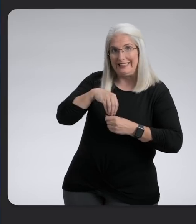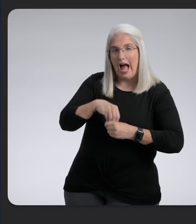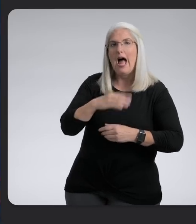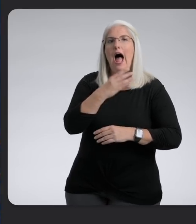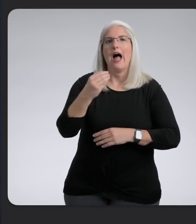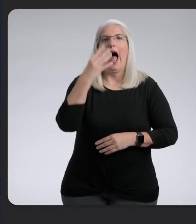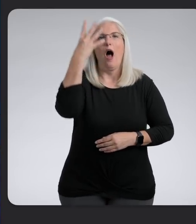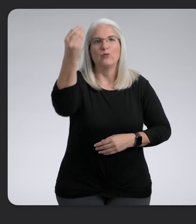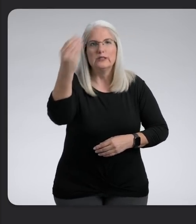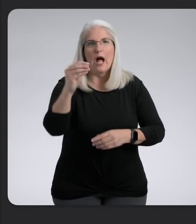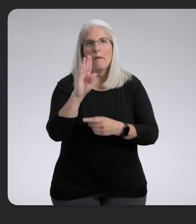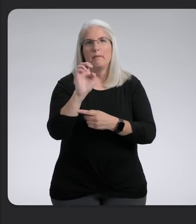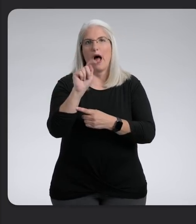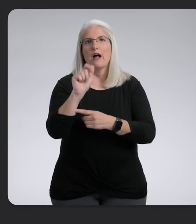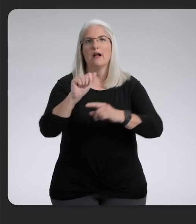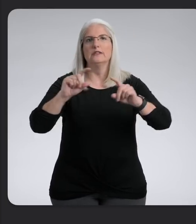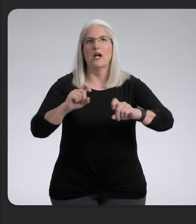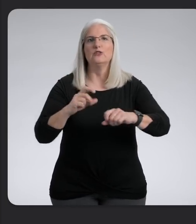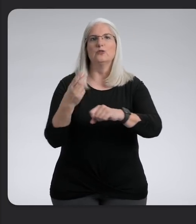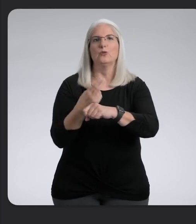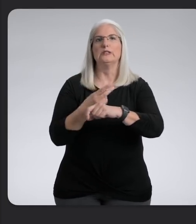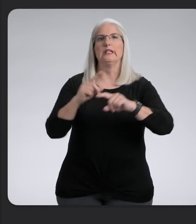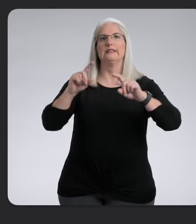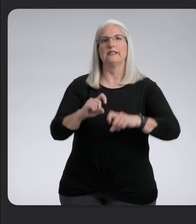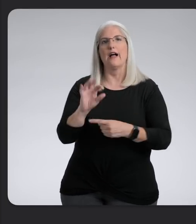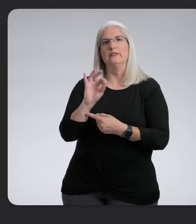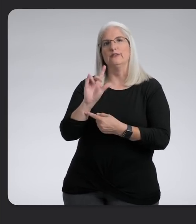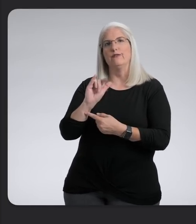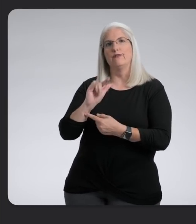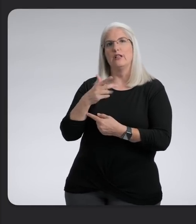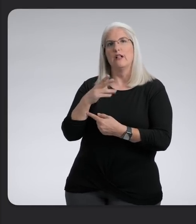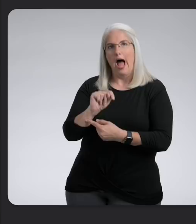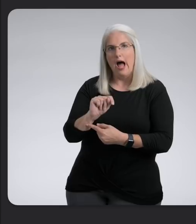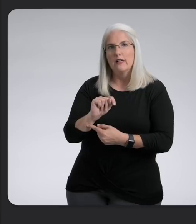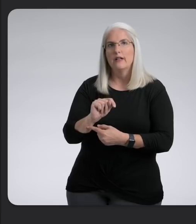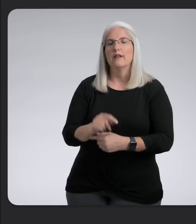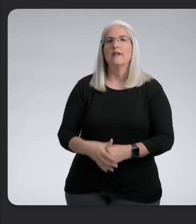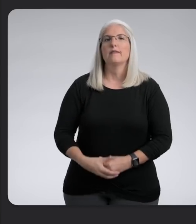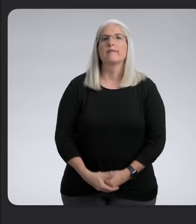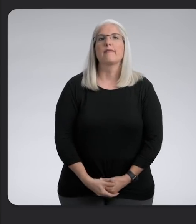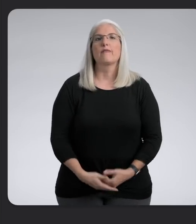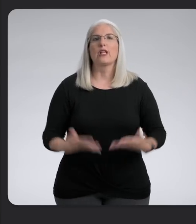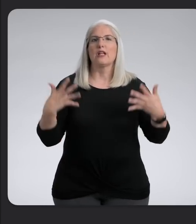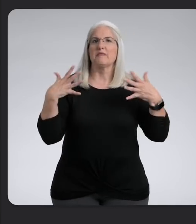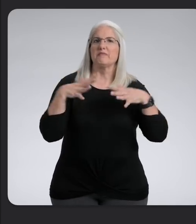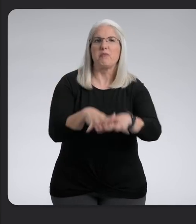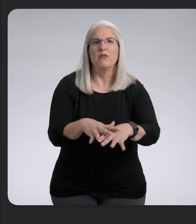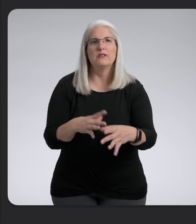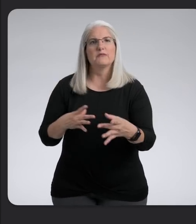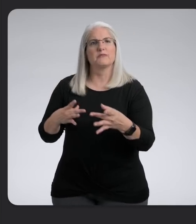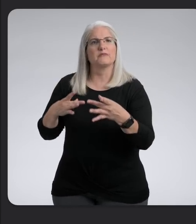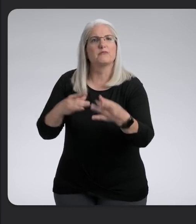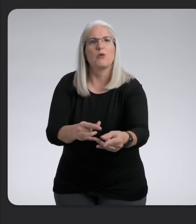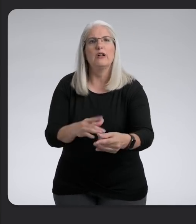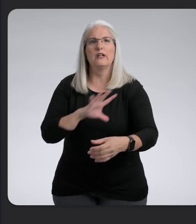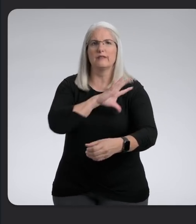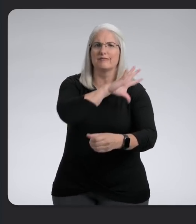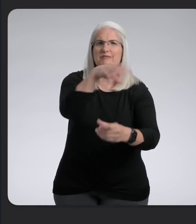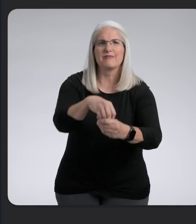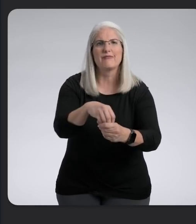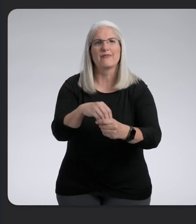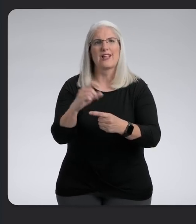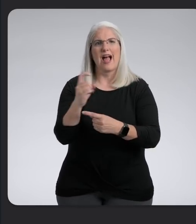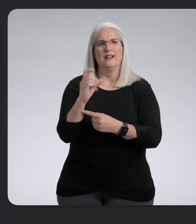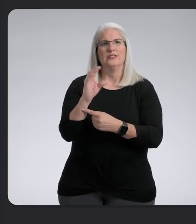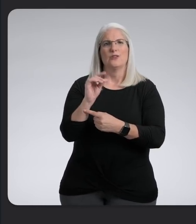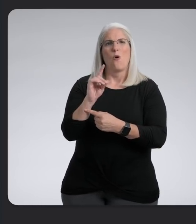TestFlight. And all of these essential continuous integration and delivery features are right there in Xcode. So you